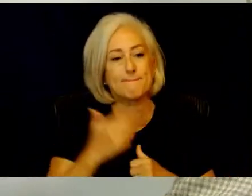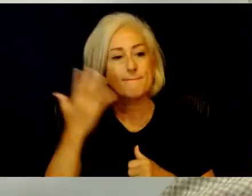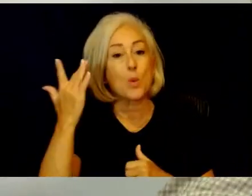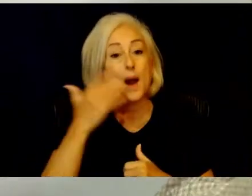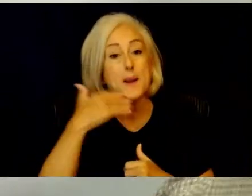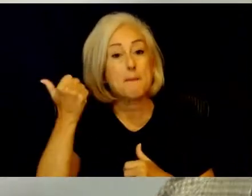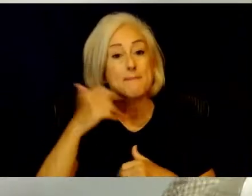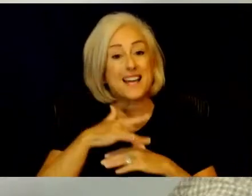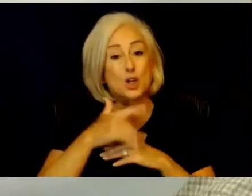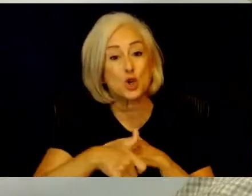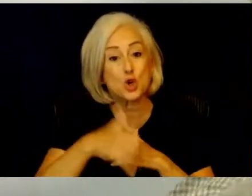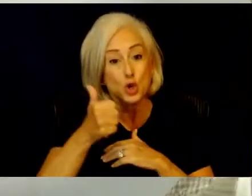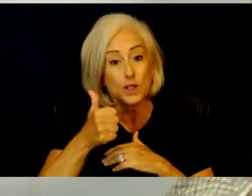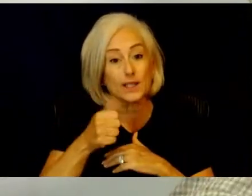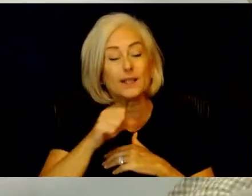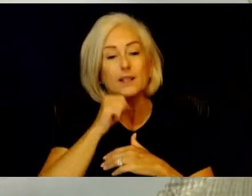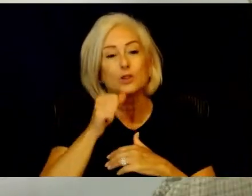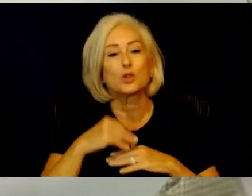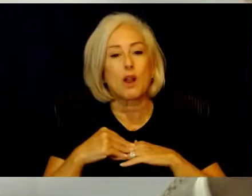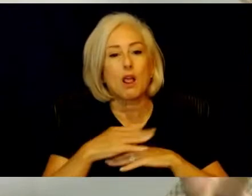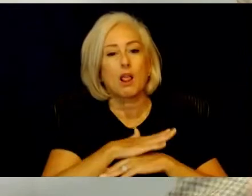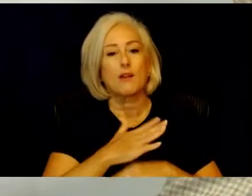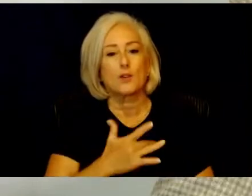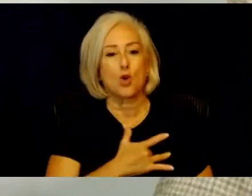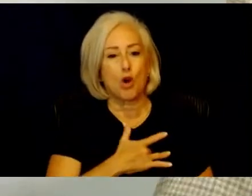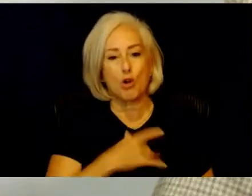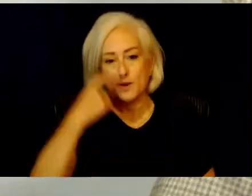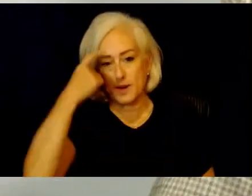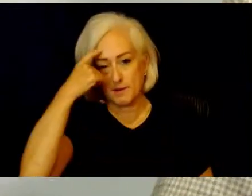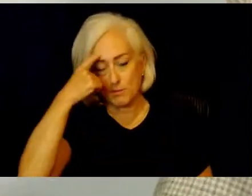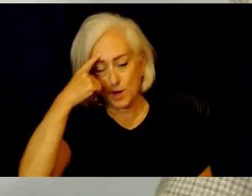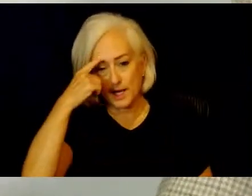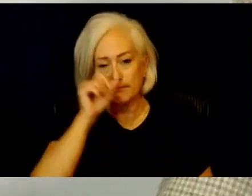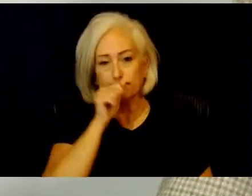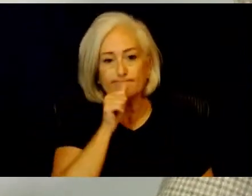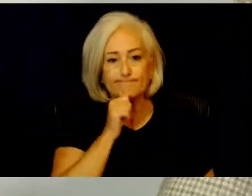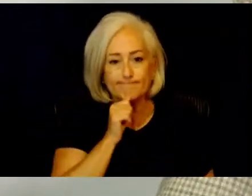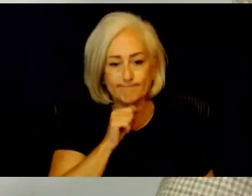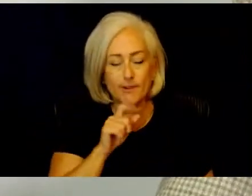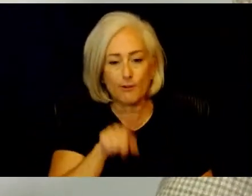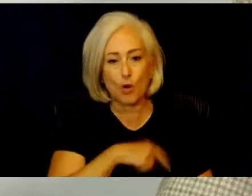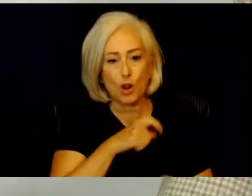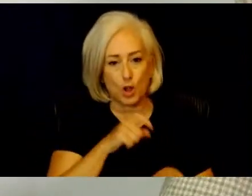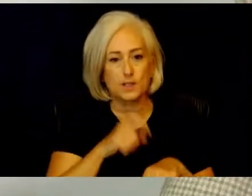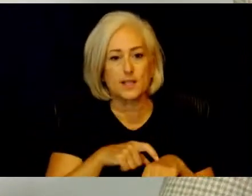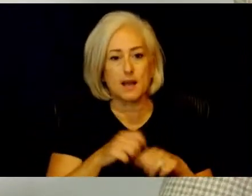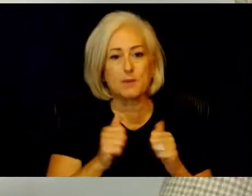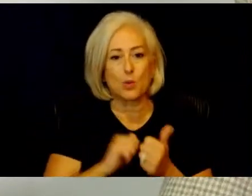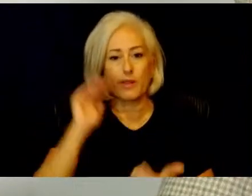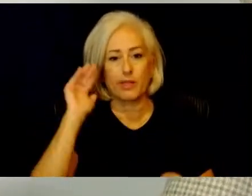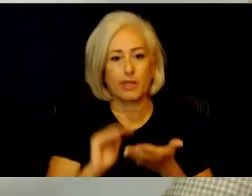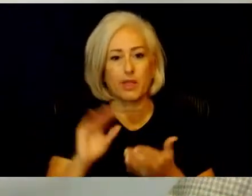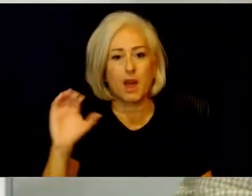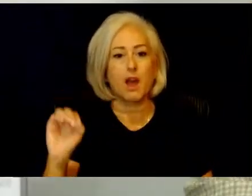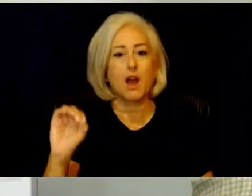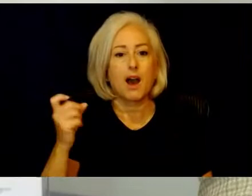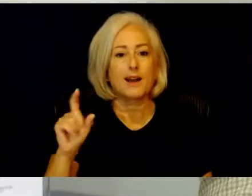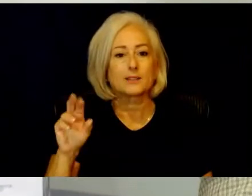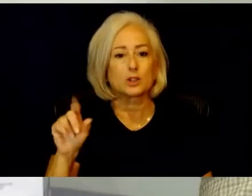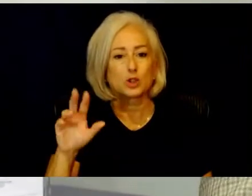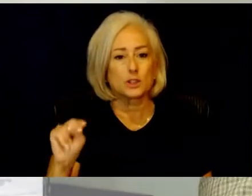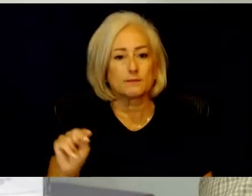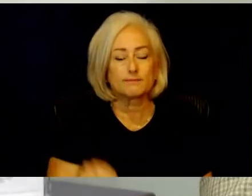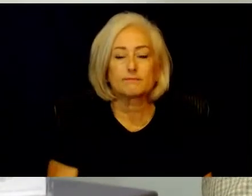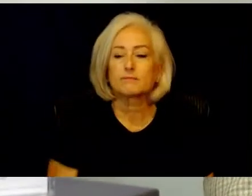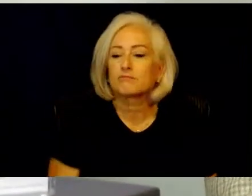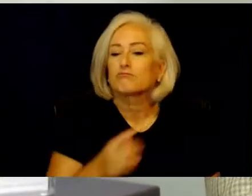so you do not let your heart, your brain suffer a very long period of time with low oxygen and airway obstructions. What are the benefits of naps? You